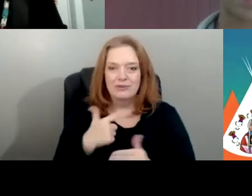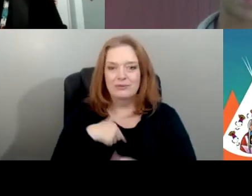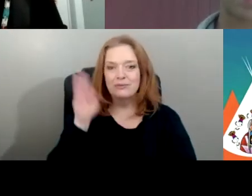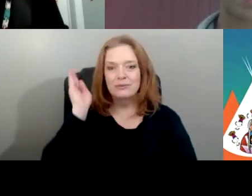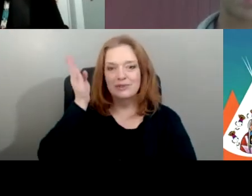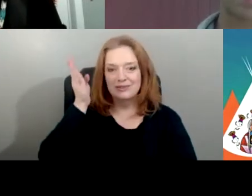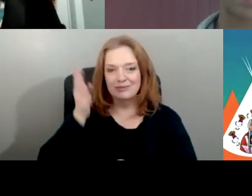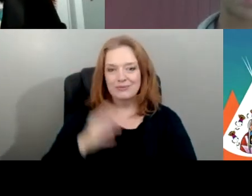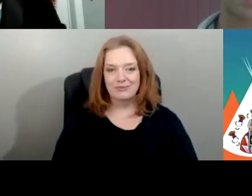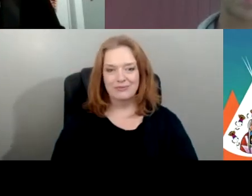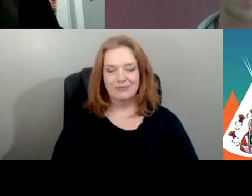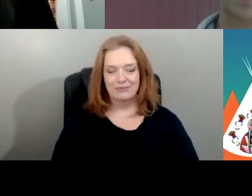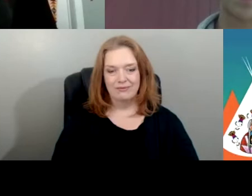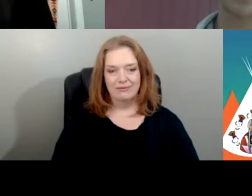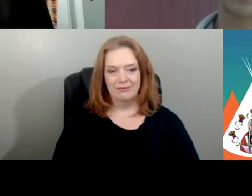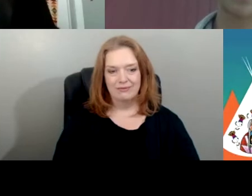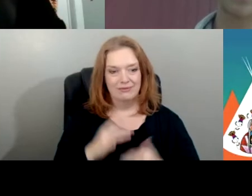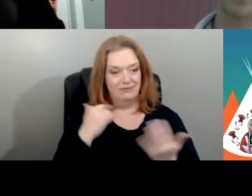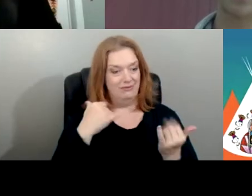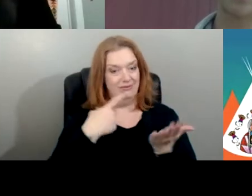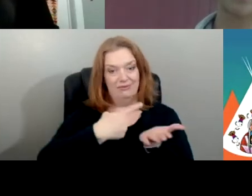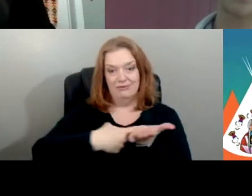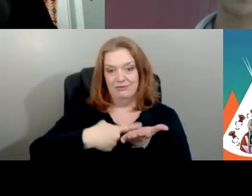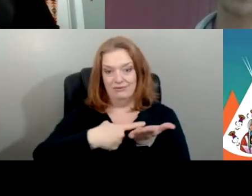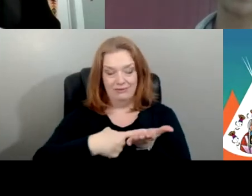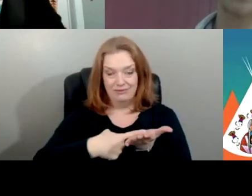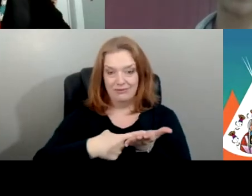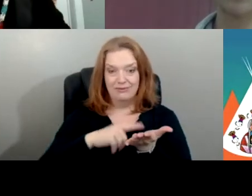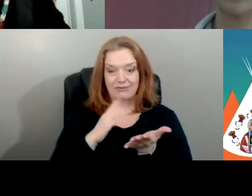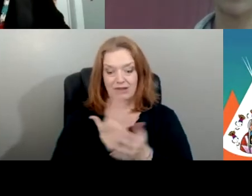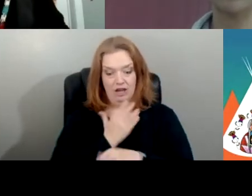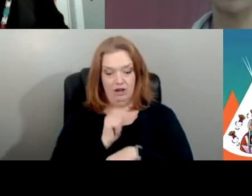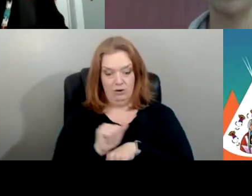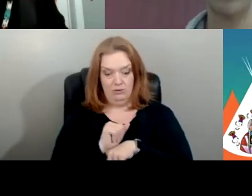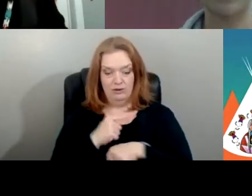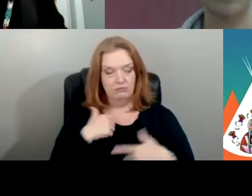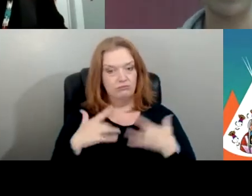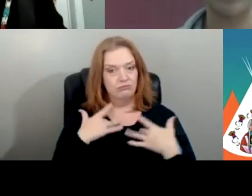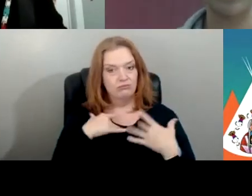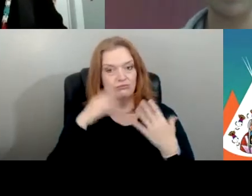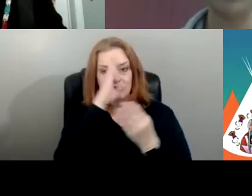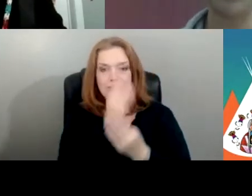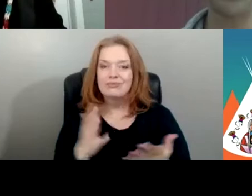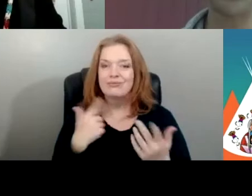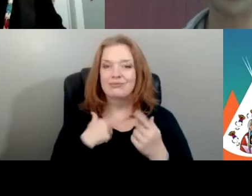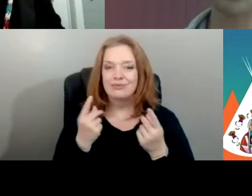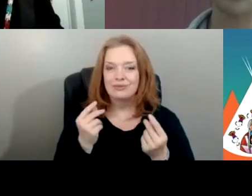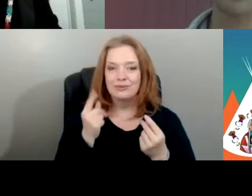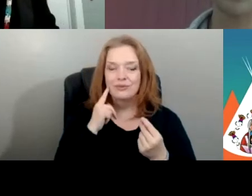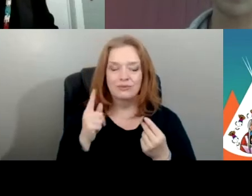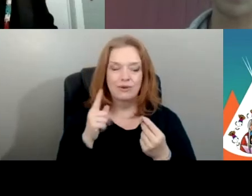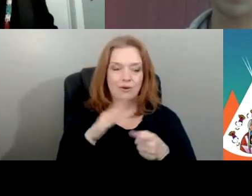very interested in talking to you about the work that we're doing right now to hopefully make tribal